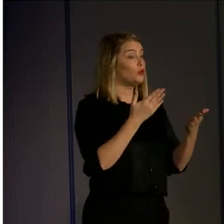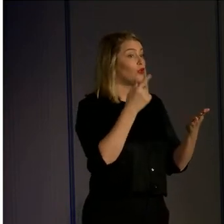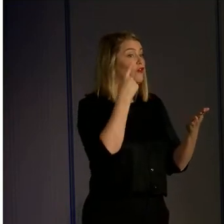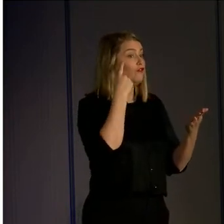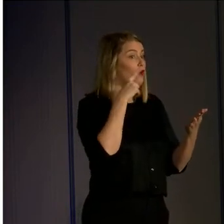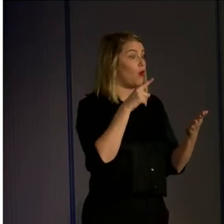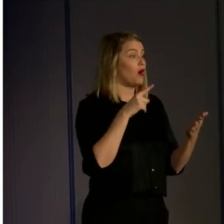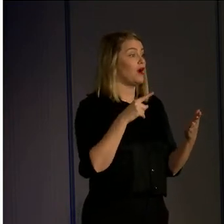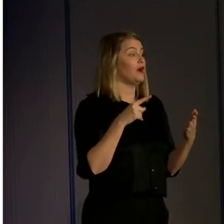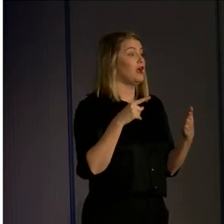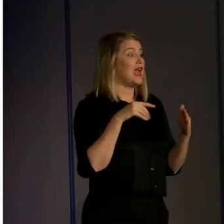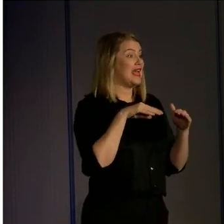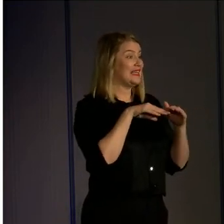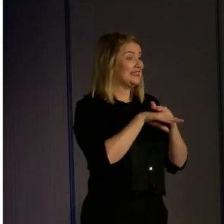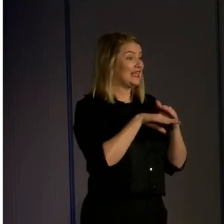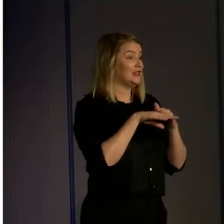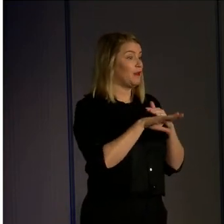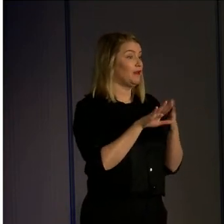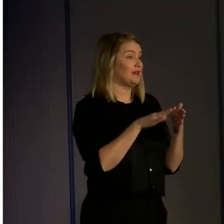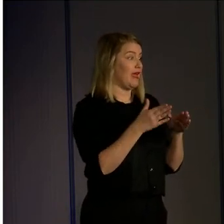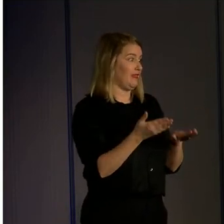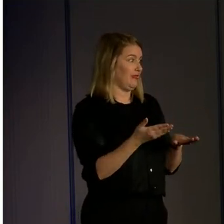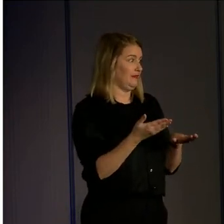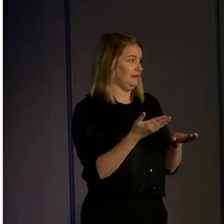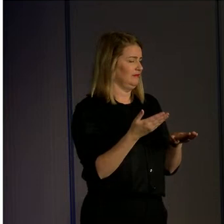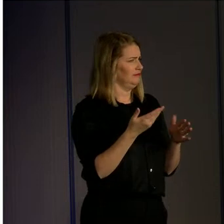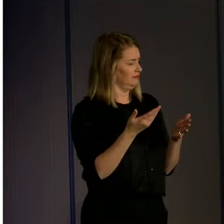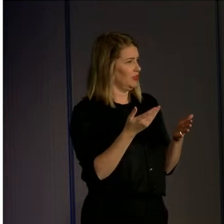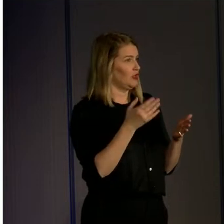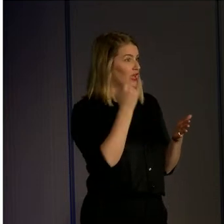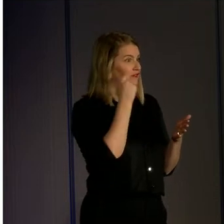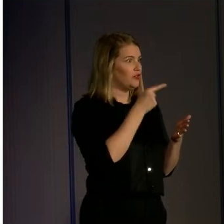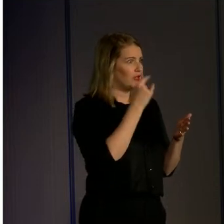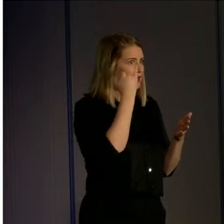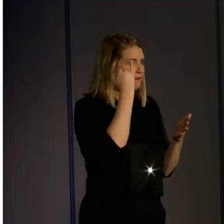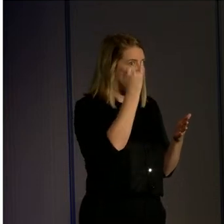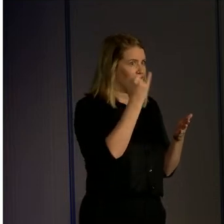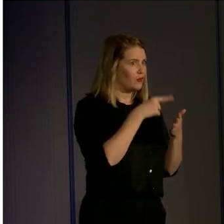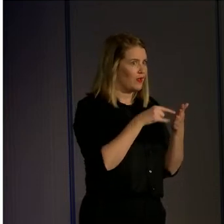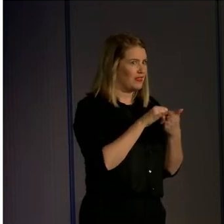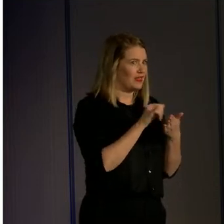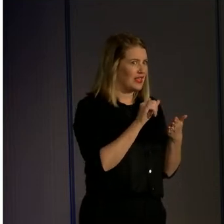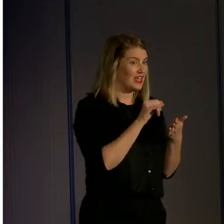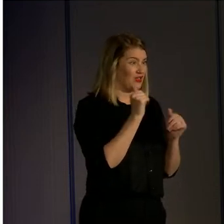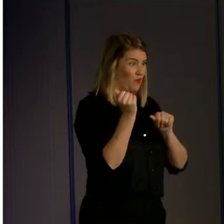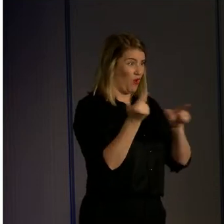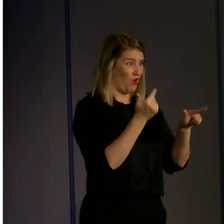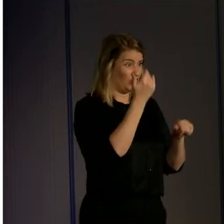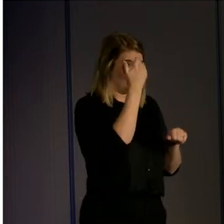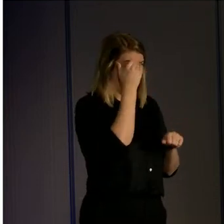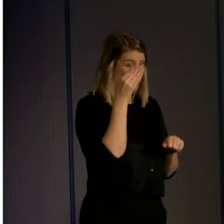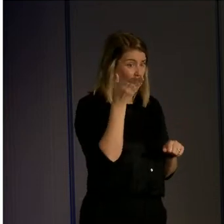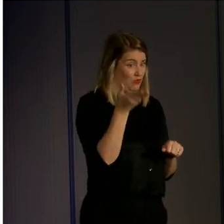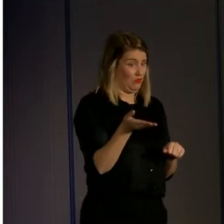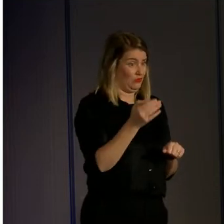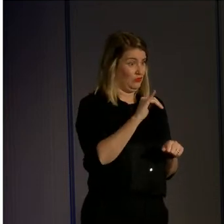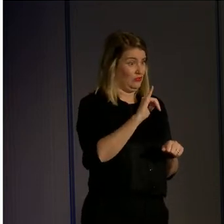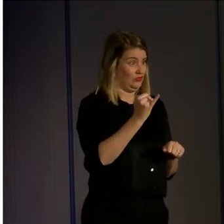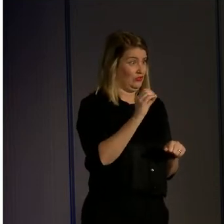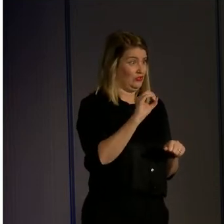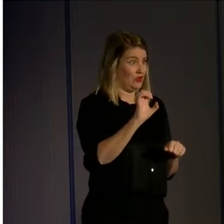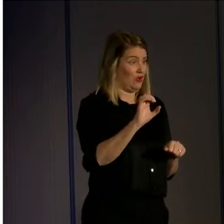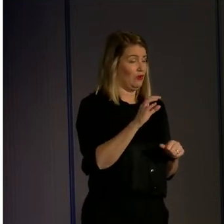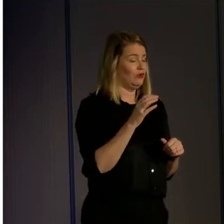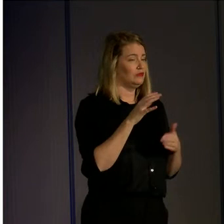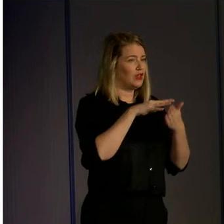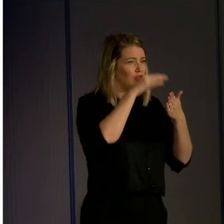And if you can imagine what that would have been like in this room, everybody knowing Joe and learning about what